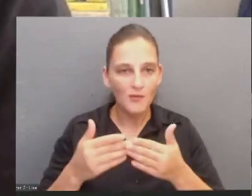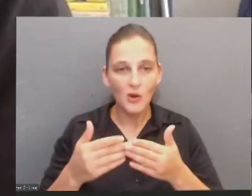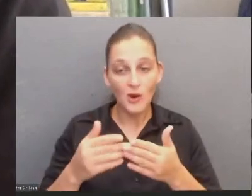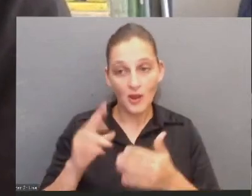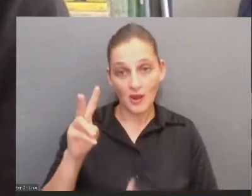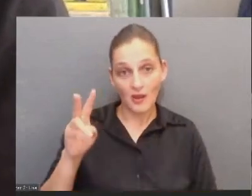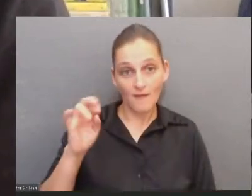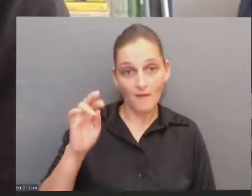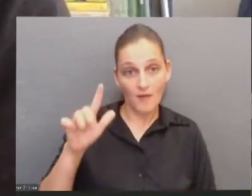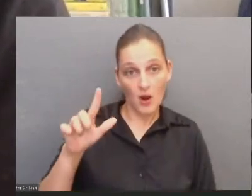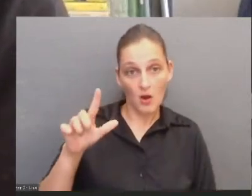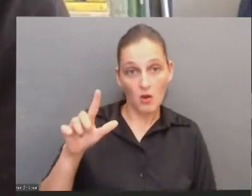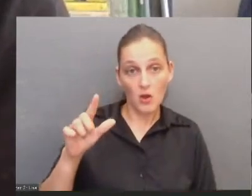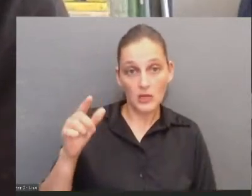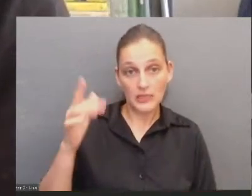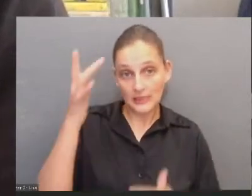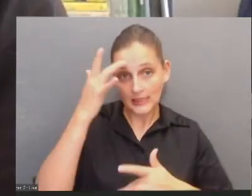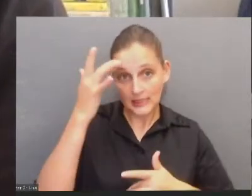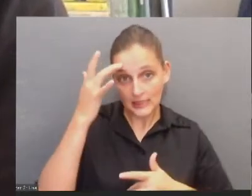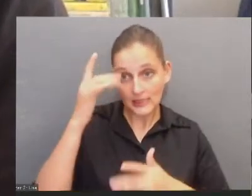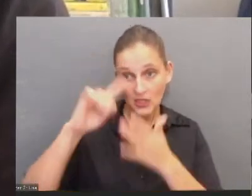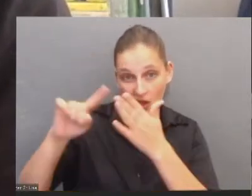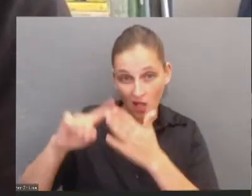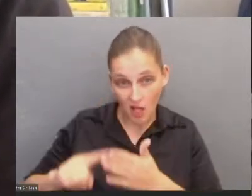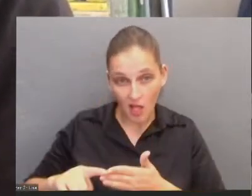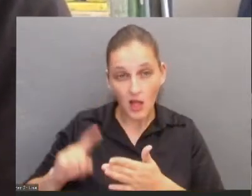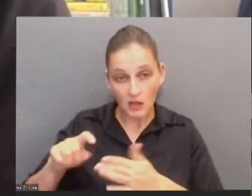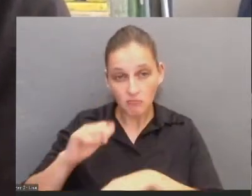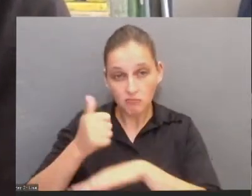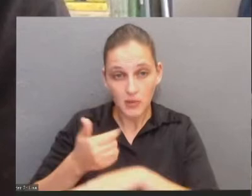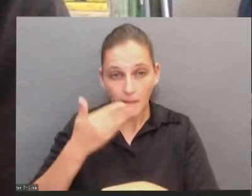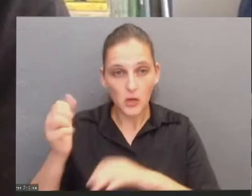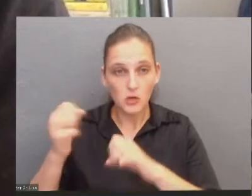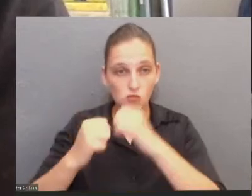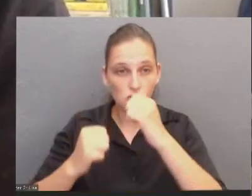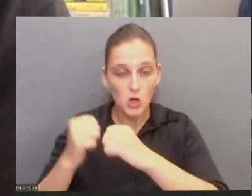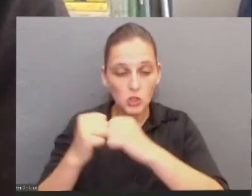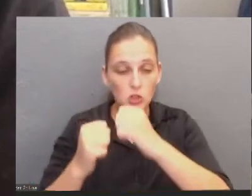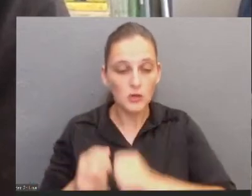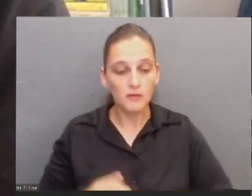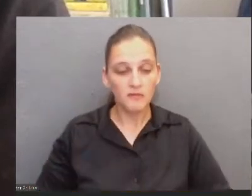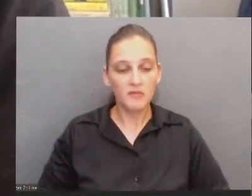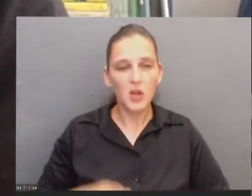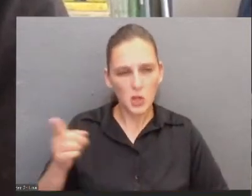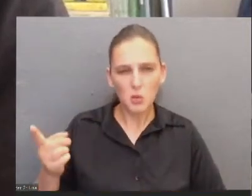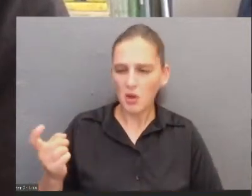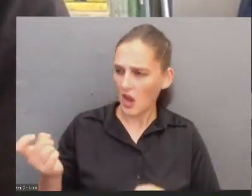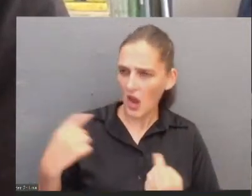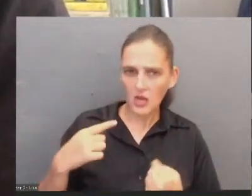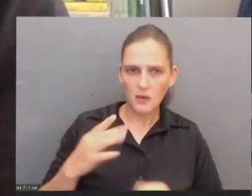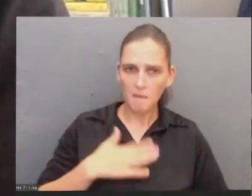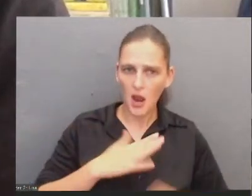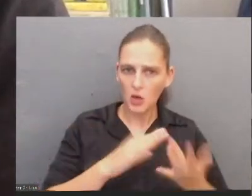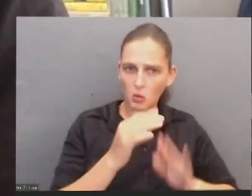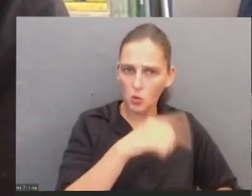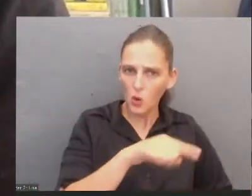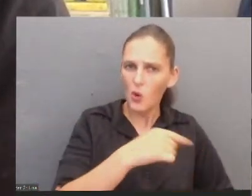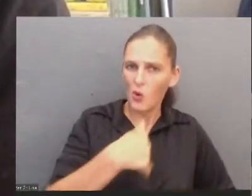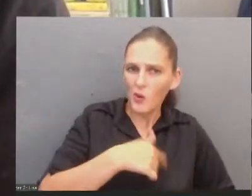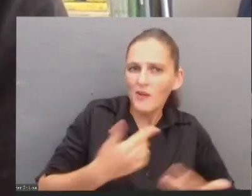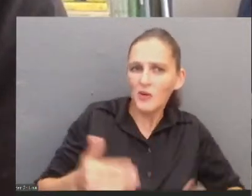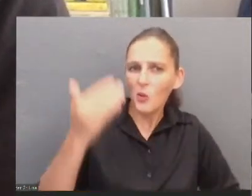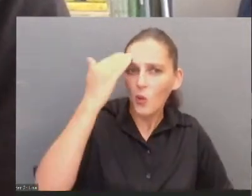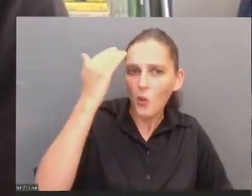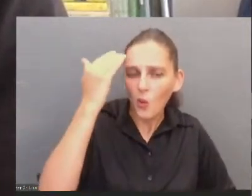basically reach out to our community and pick our brain. We are familiar with this. We must expedite public-private partnerships.